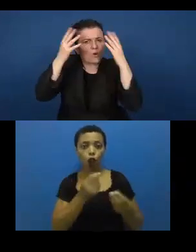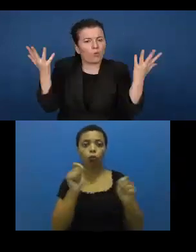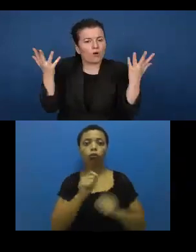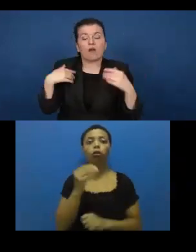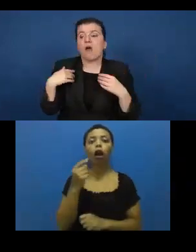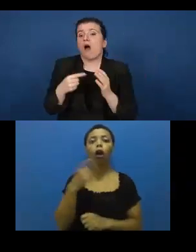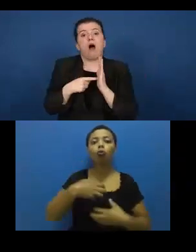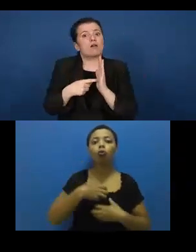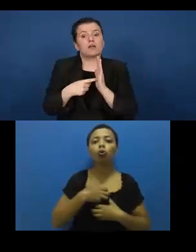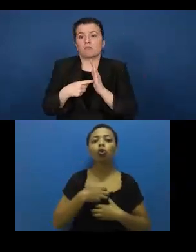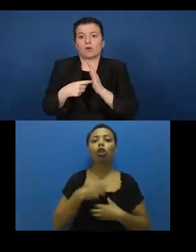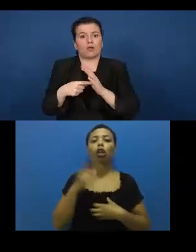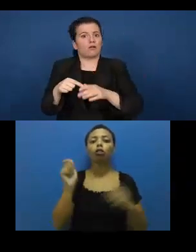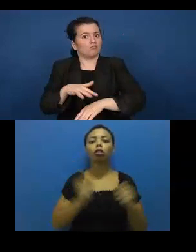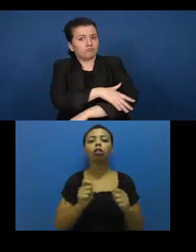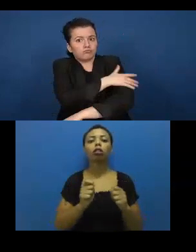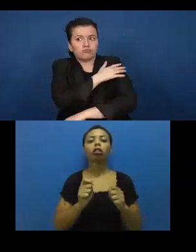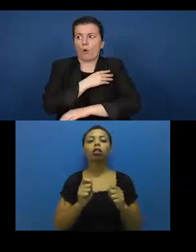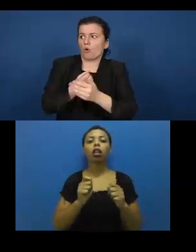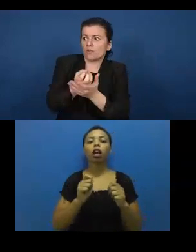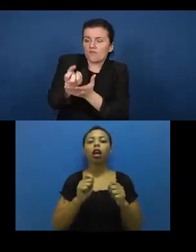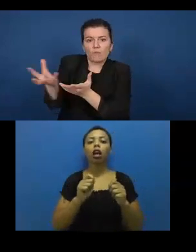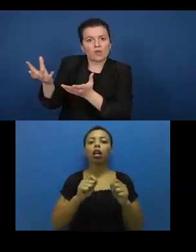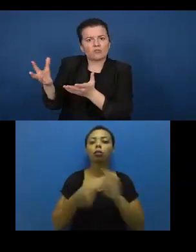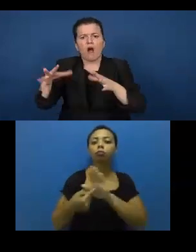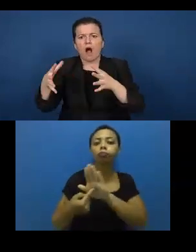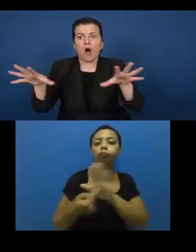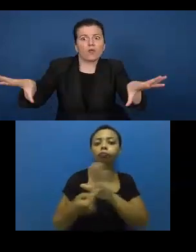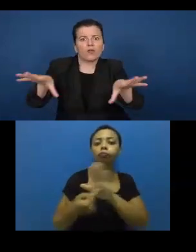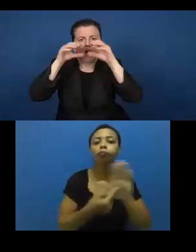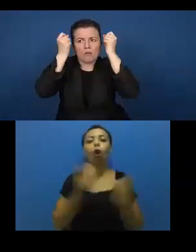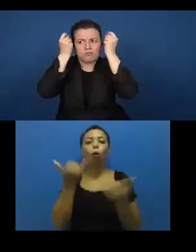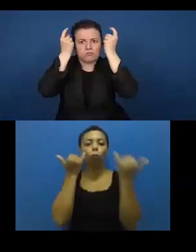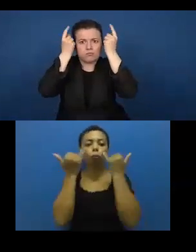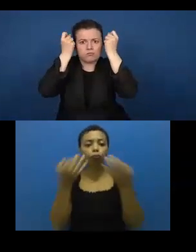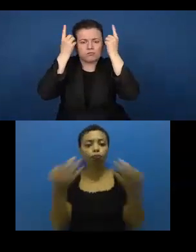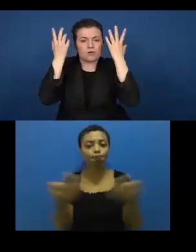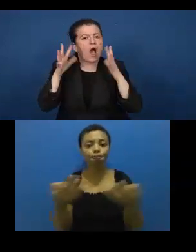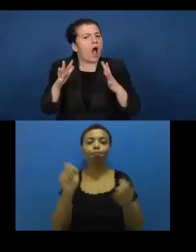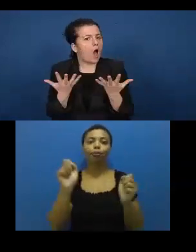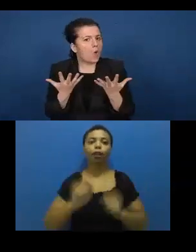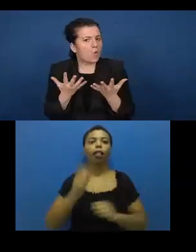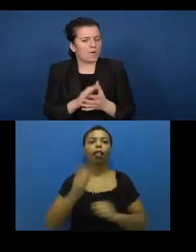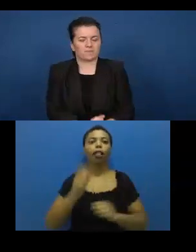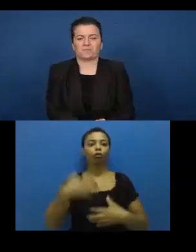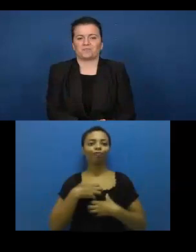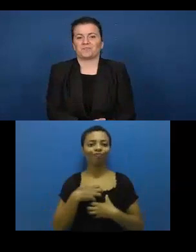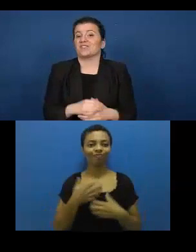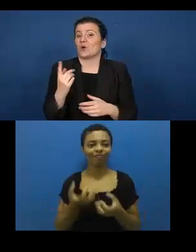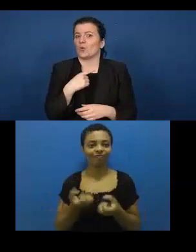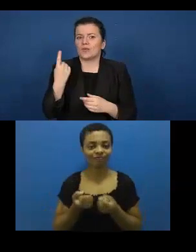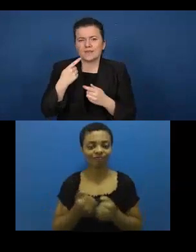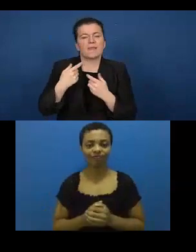perceived. So how well information that is sent to the user is perceived. And we do this based